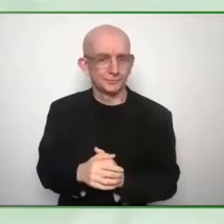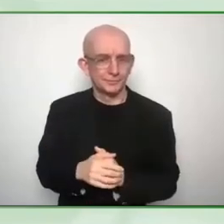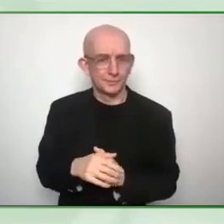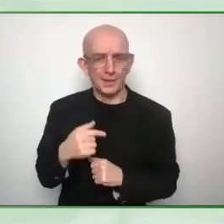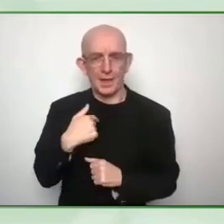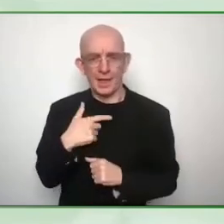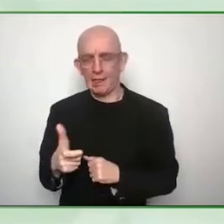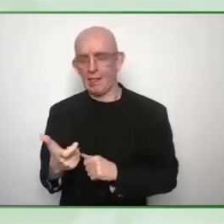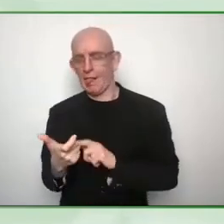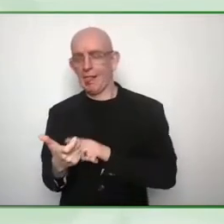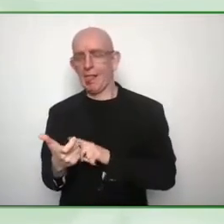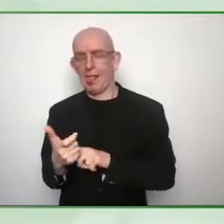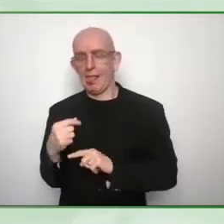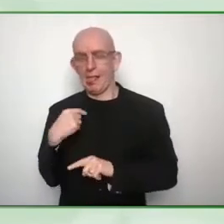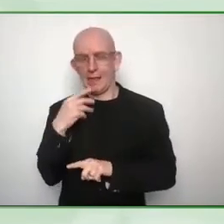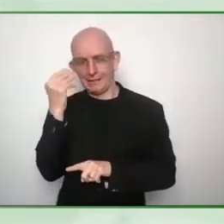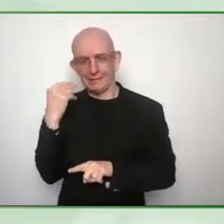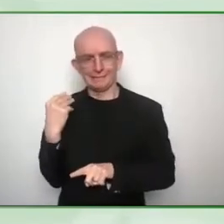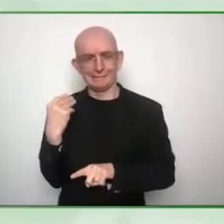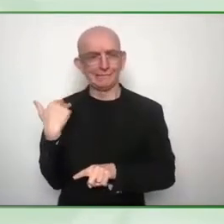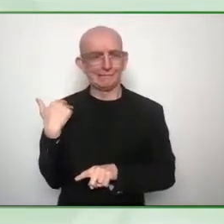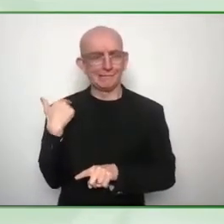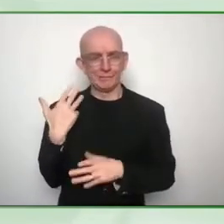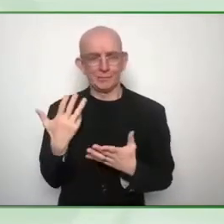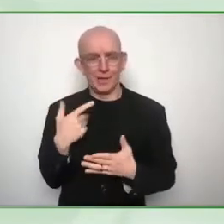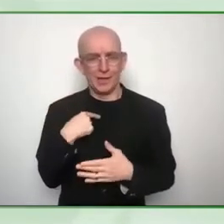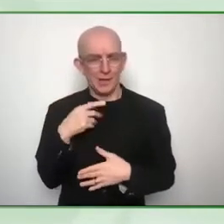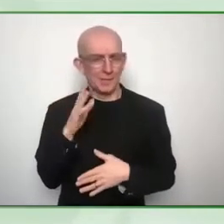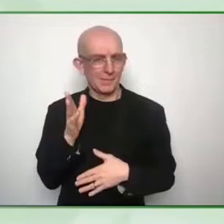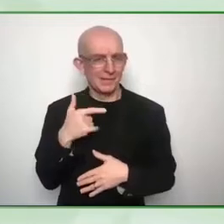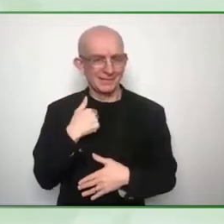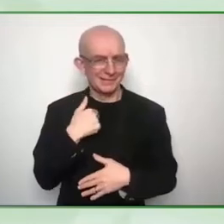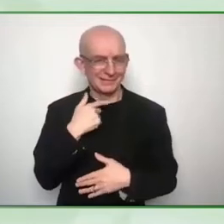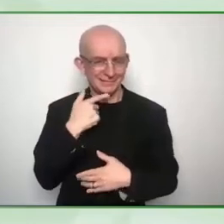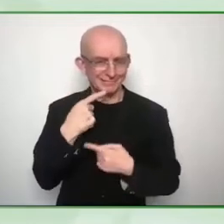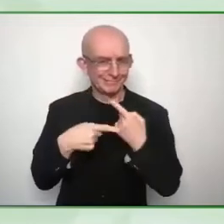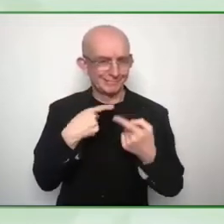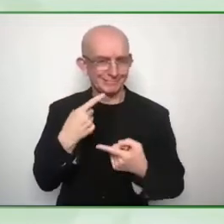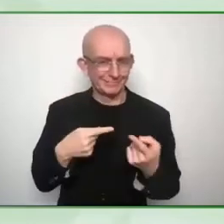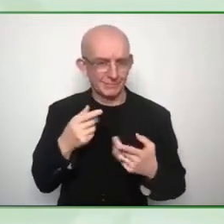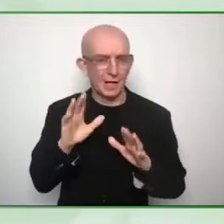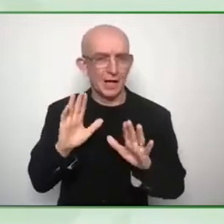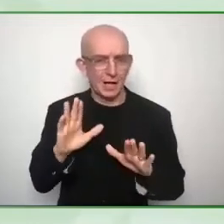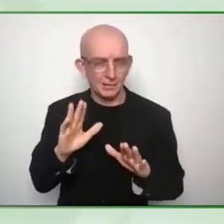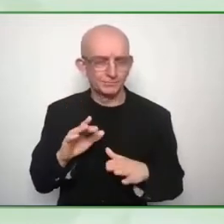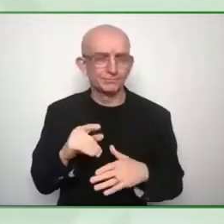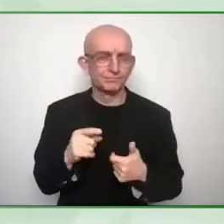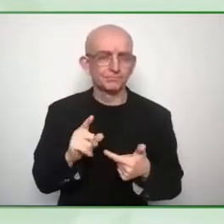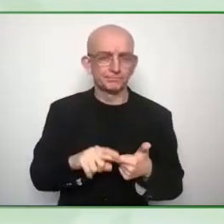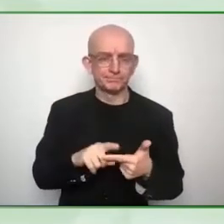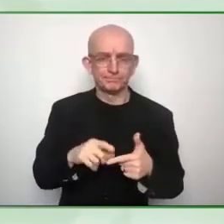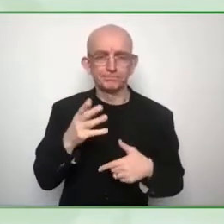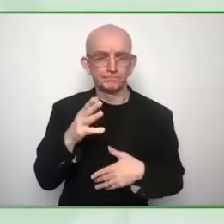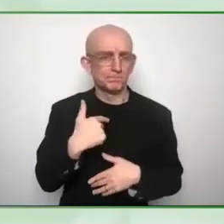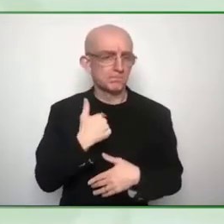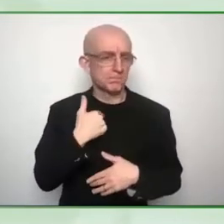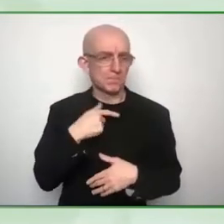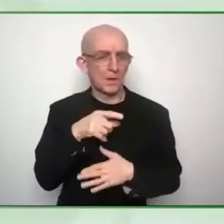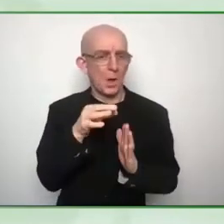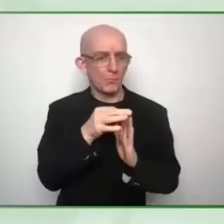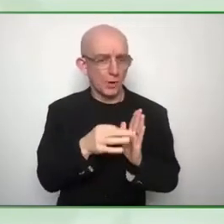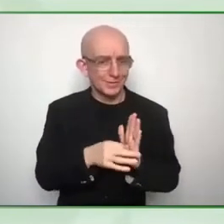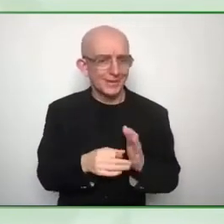of focus, and especially with the CRPD, we all know that within this community, and working on the